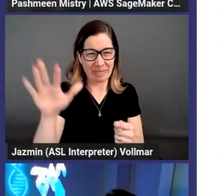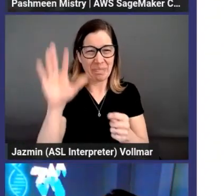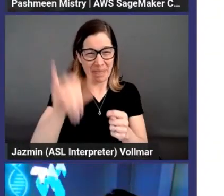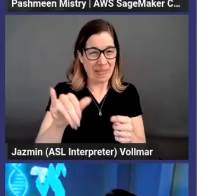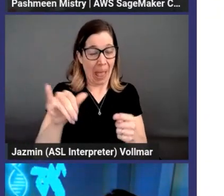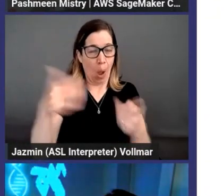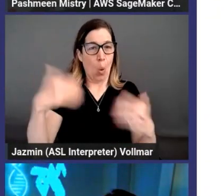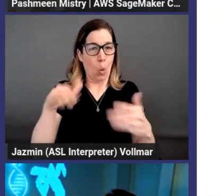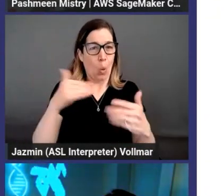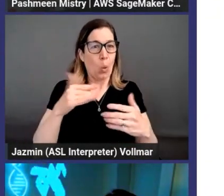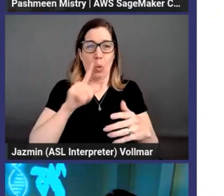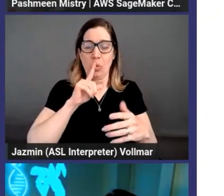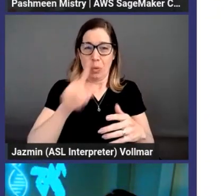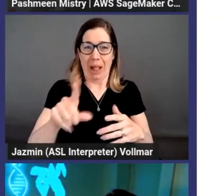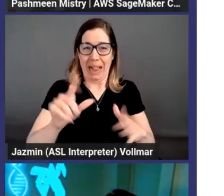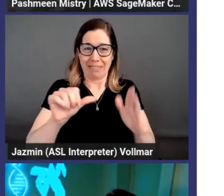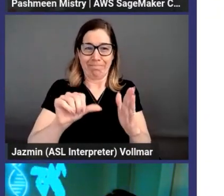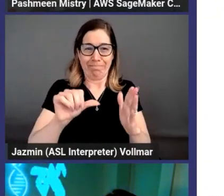here.